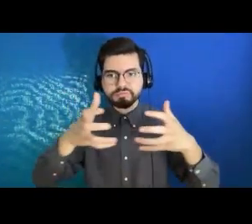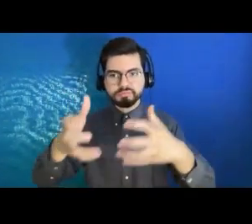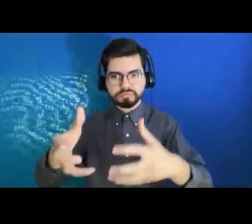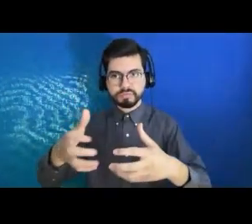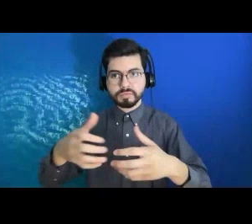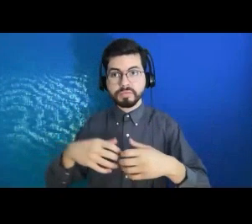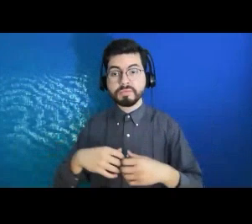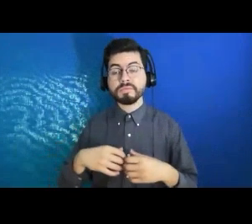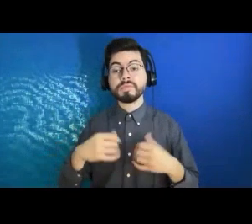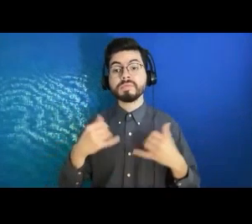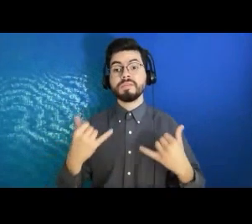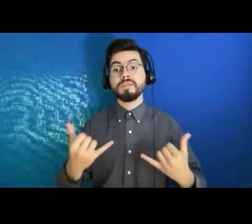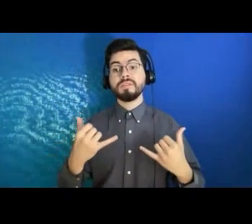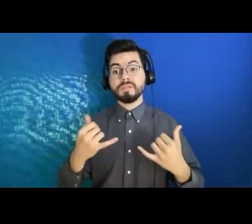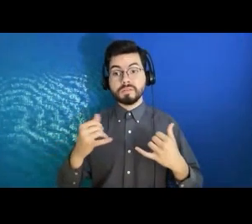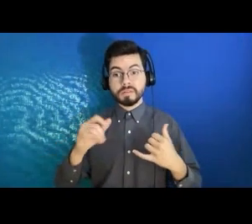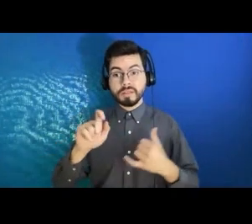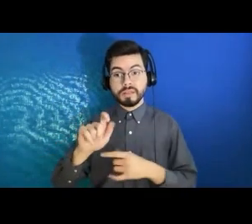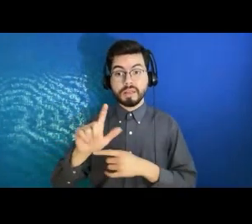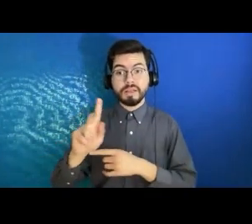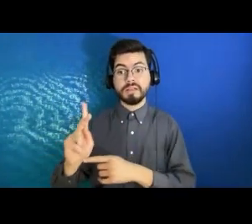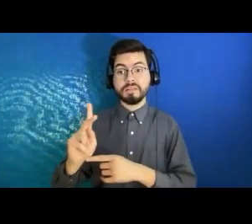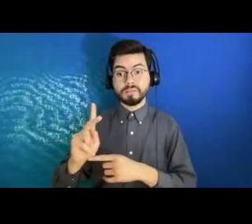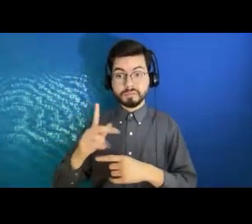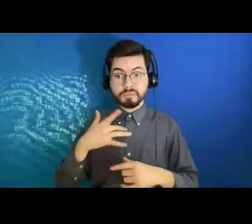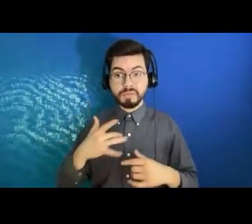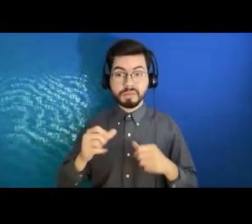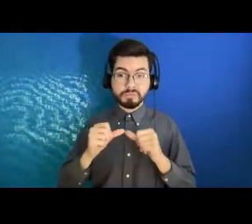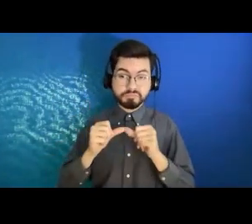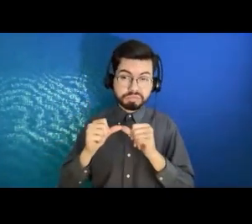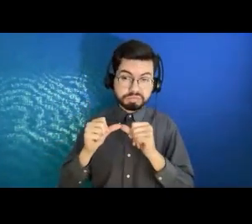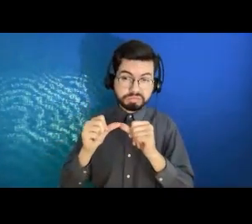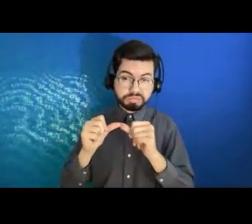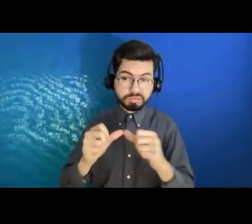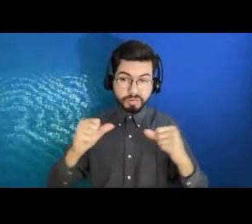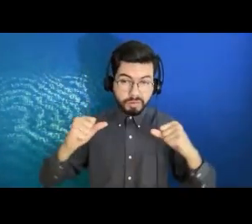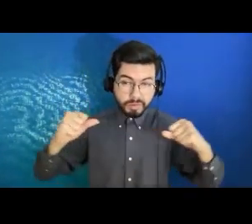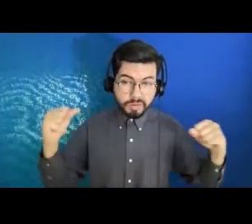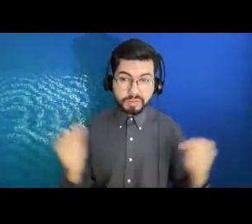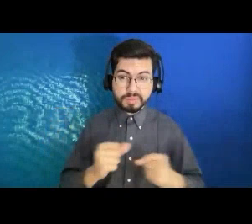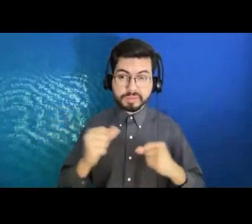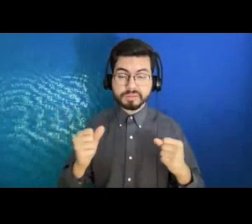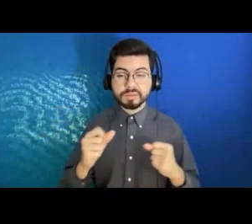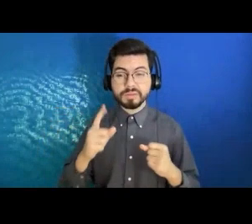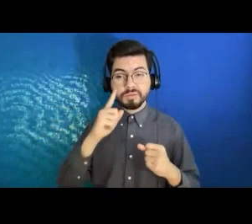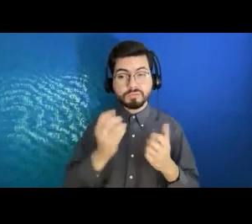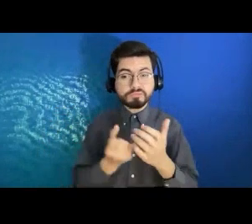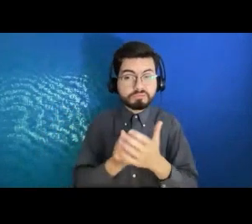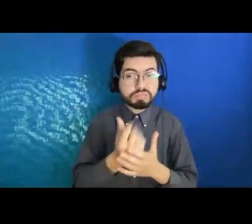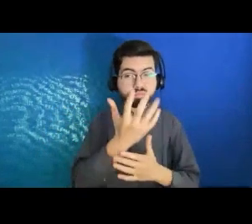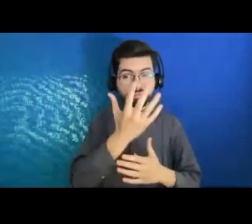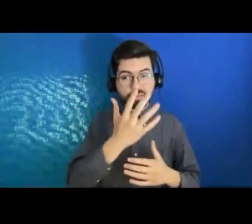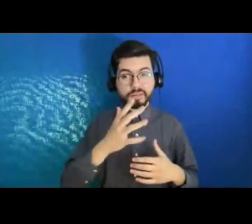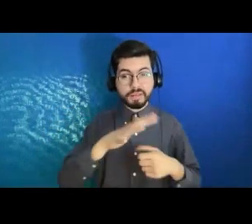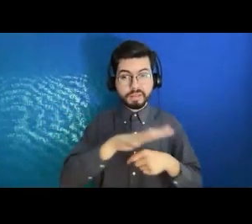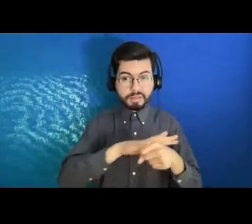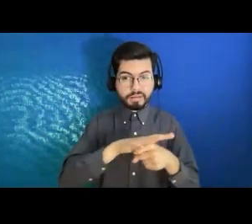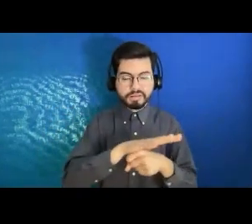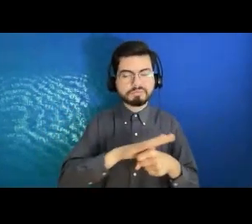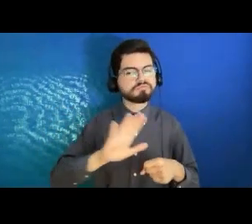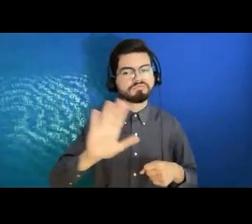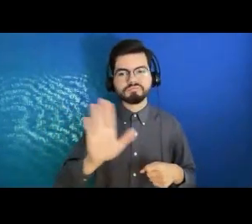elk overwintering in any numbers in the Old Faithful area. You may see a dozen or so, but nowhere near when we used to have